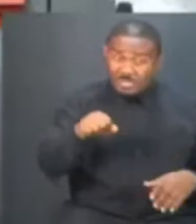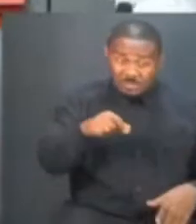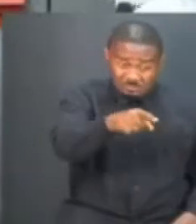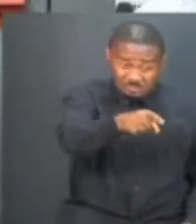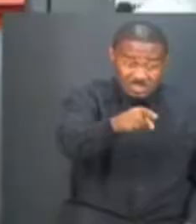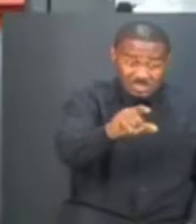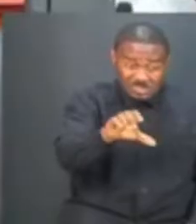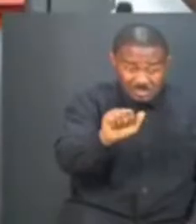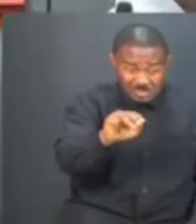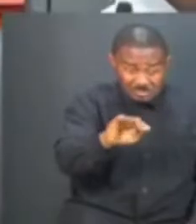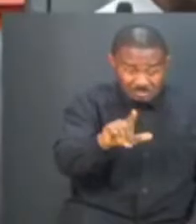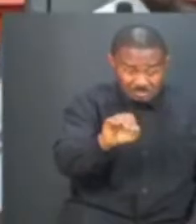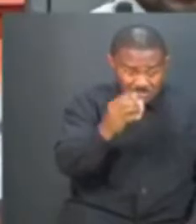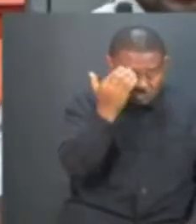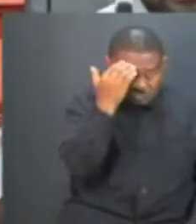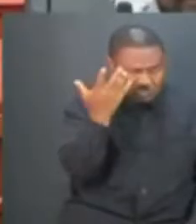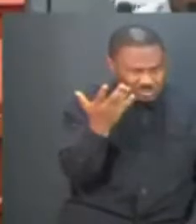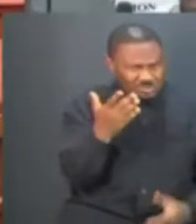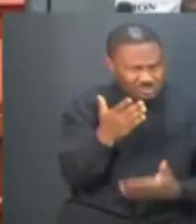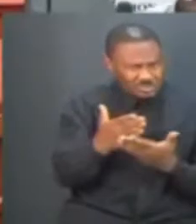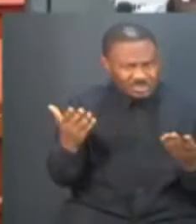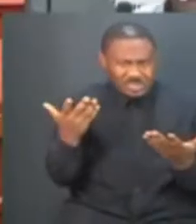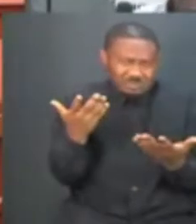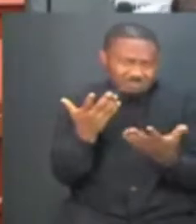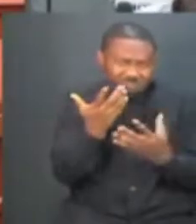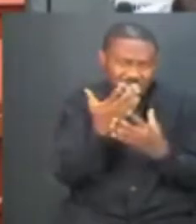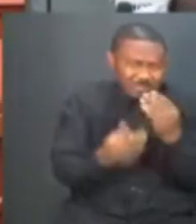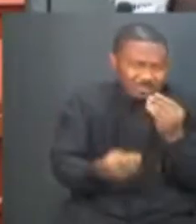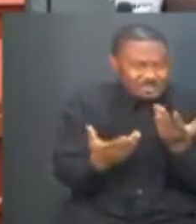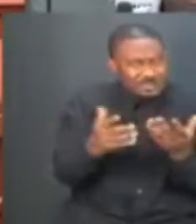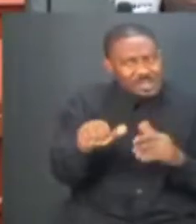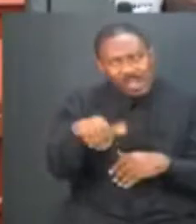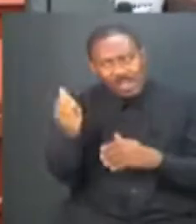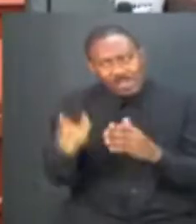omissions. At times there are additions.